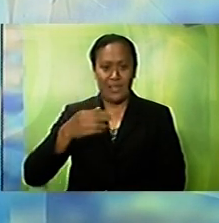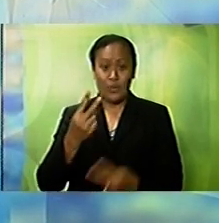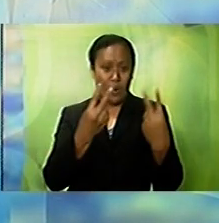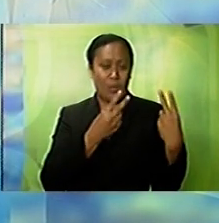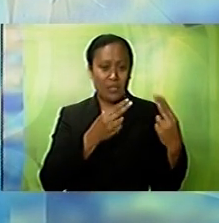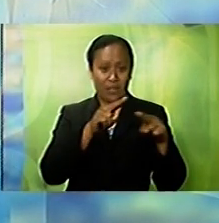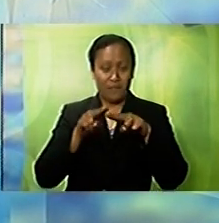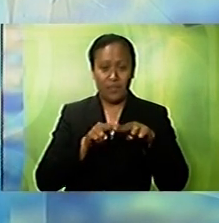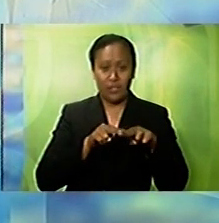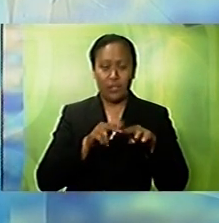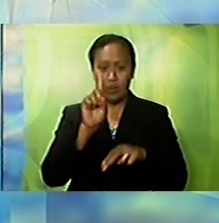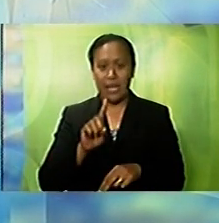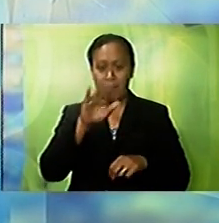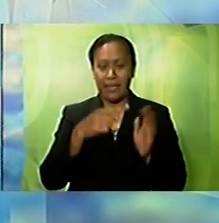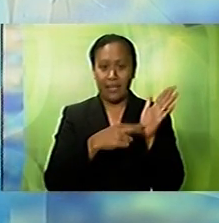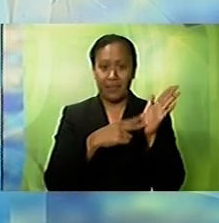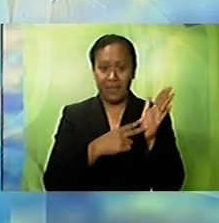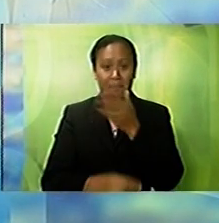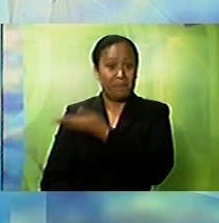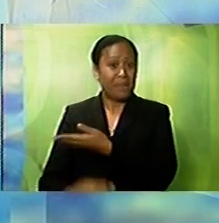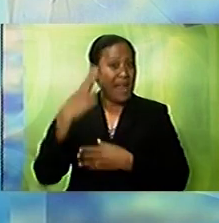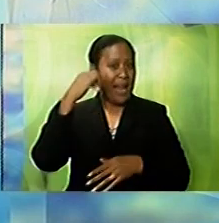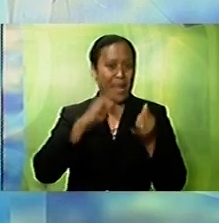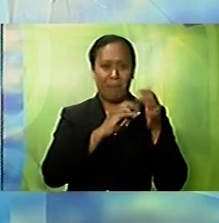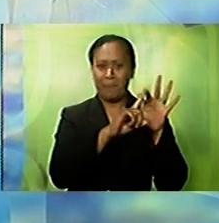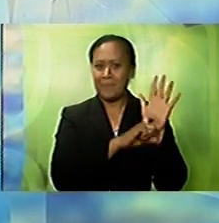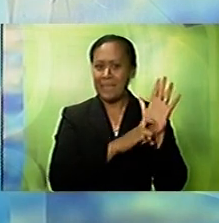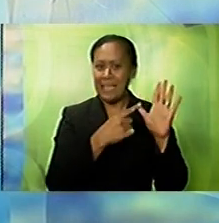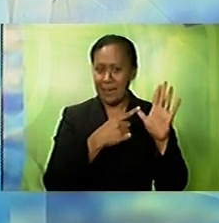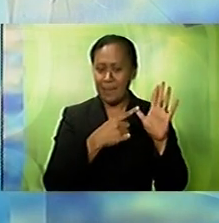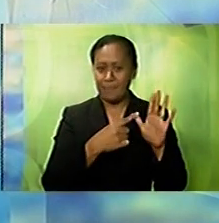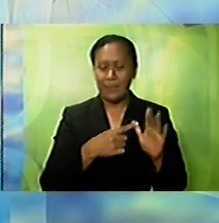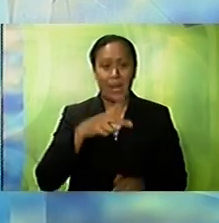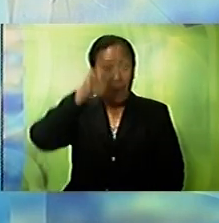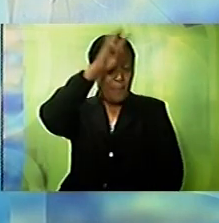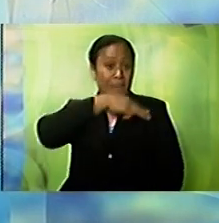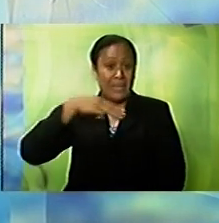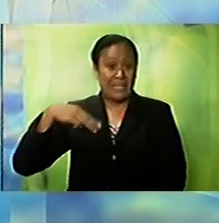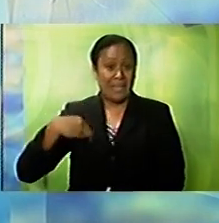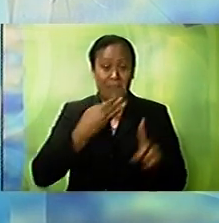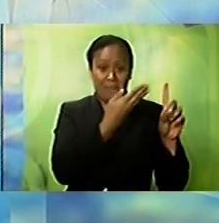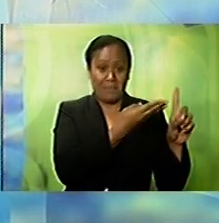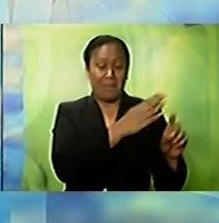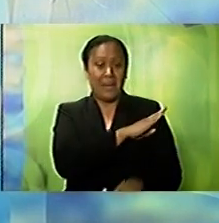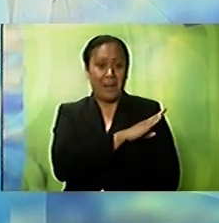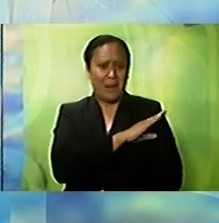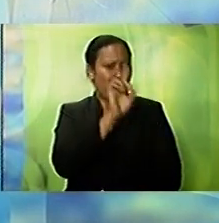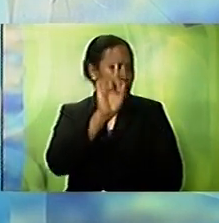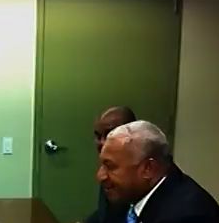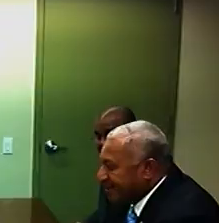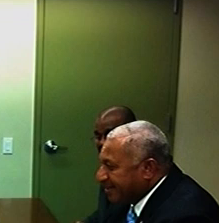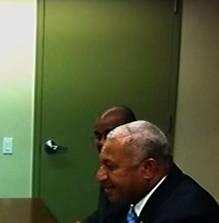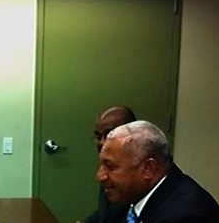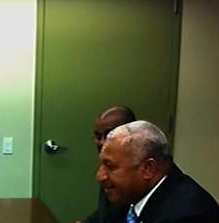Good evening. You're watching Fiji Today News on MyTV. I am Sarah Fatafe. Prime Minister Commodore Vorengen Bainimarama today held